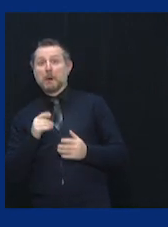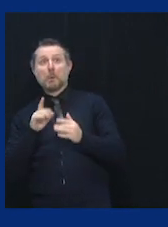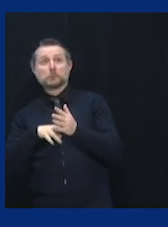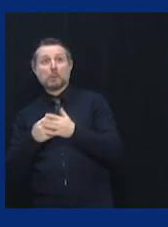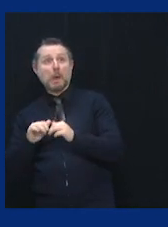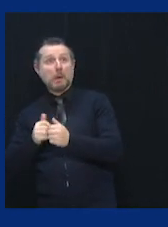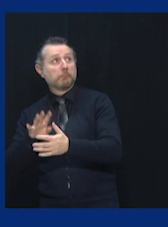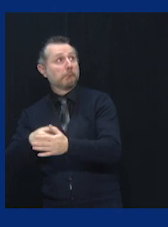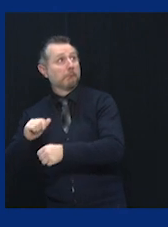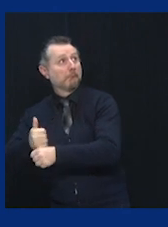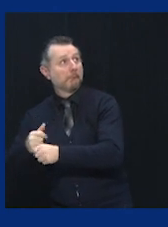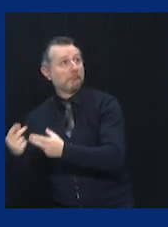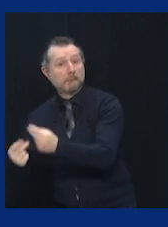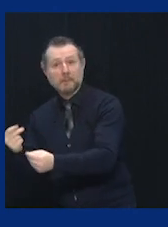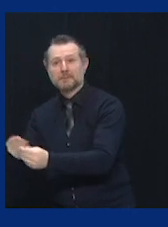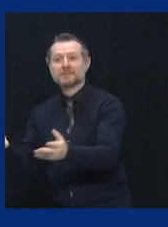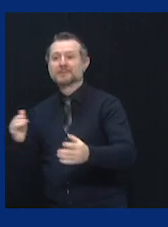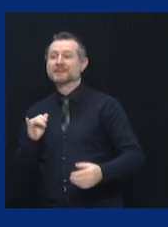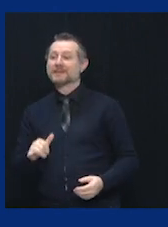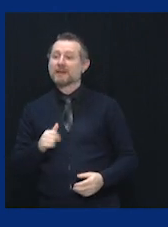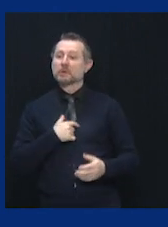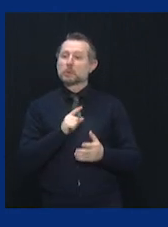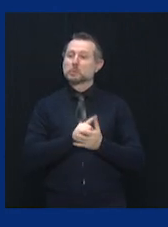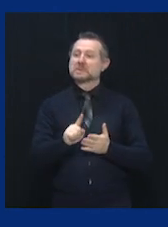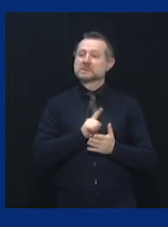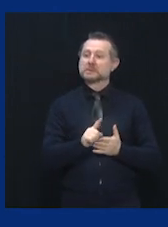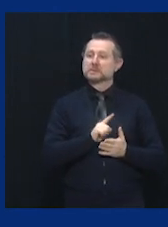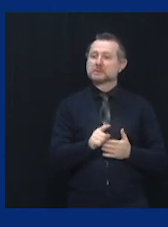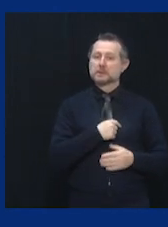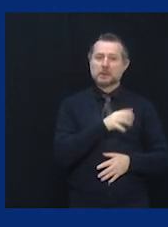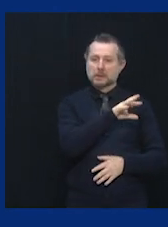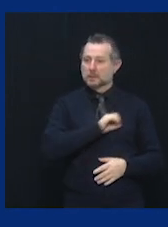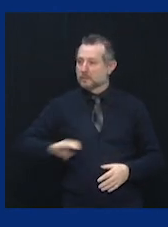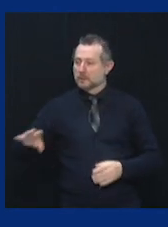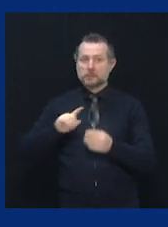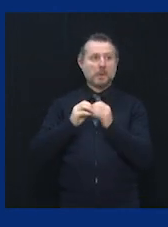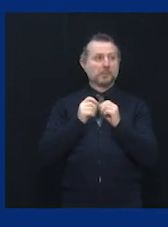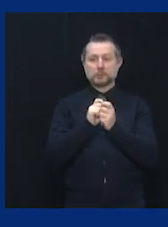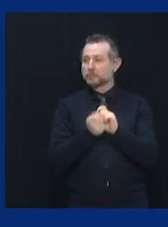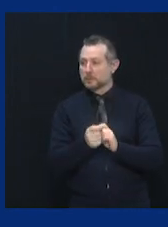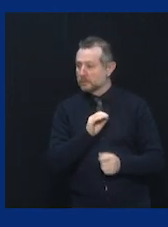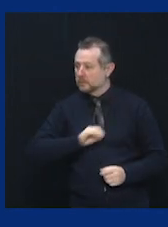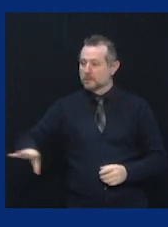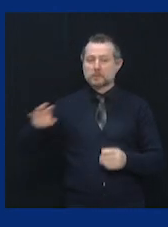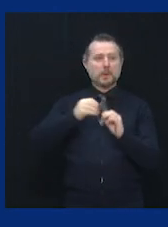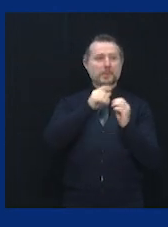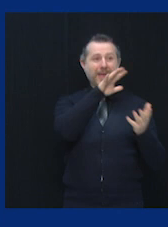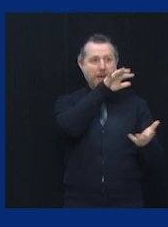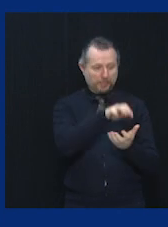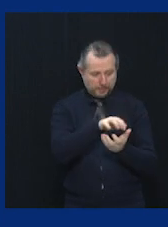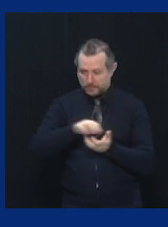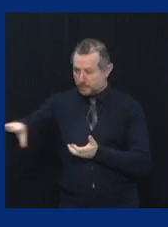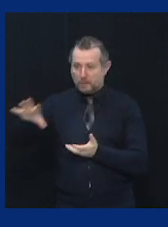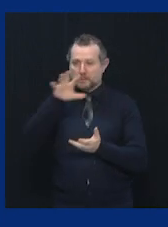Every week, you get a new number, and then you have to figure out how to allocate that number, how to plan